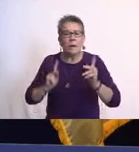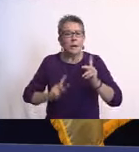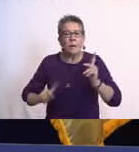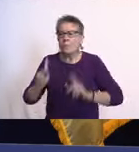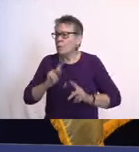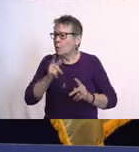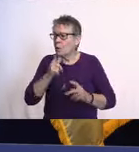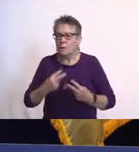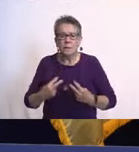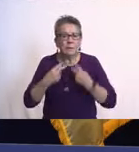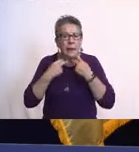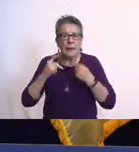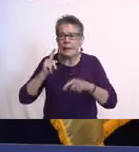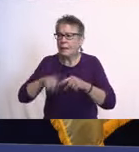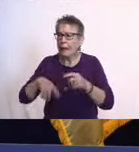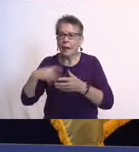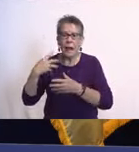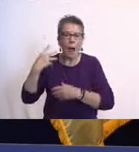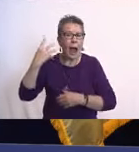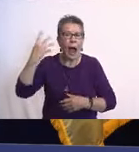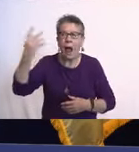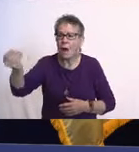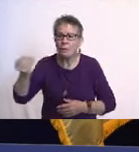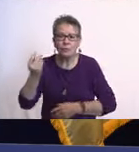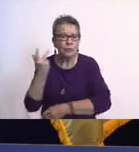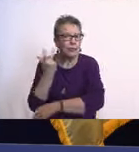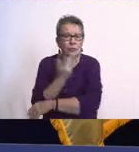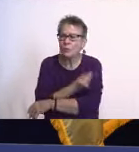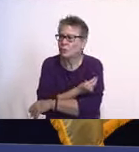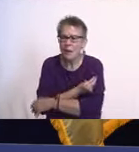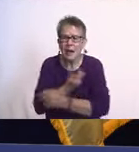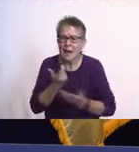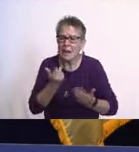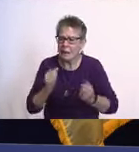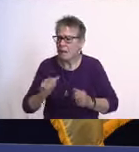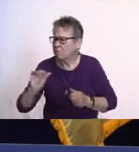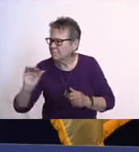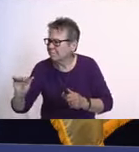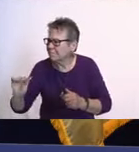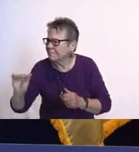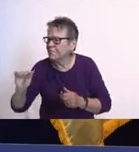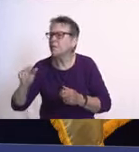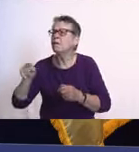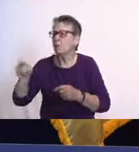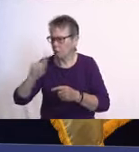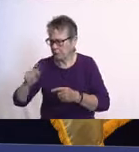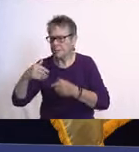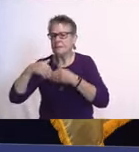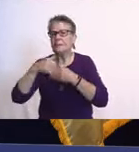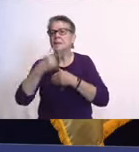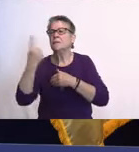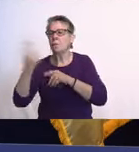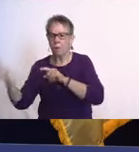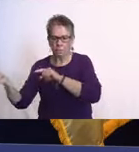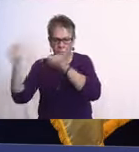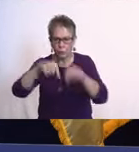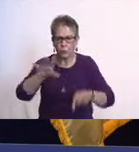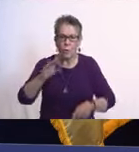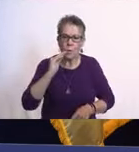sending text message reminders to those who need booster shots. Last month alone, there were